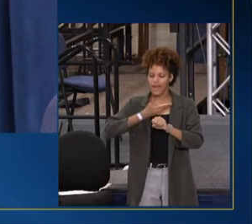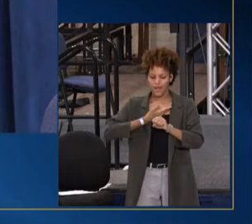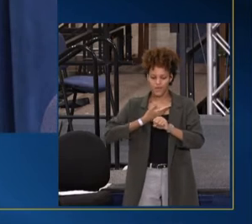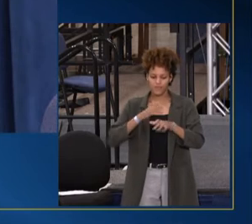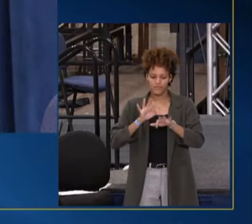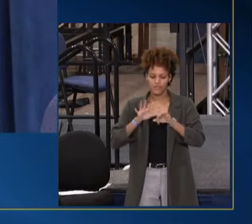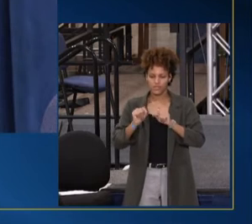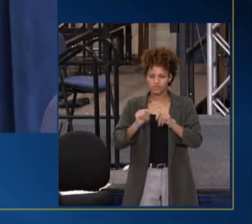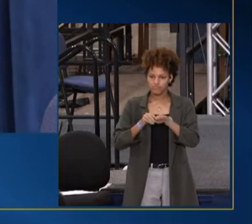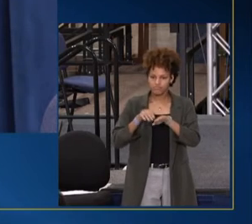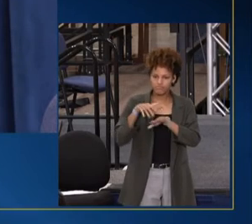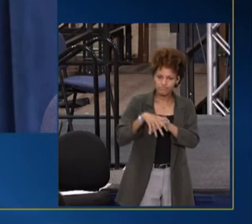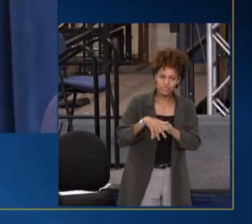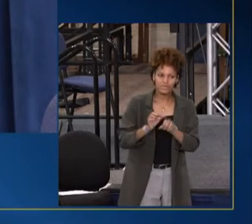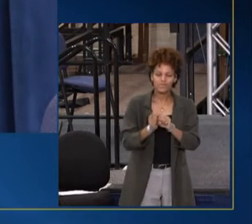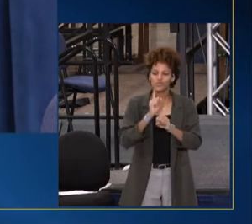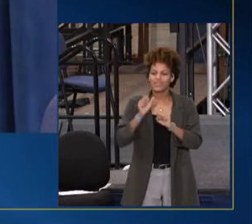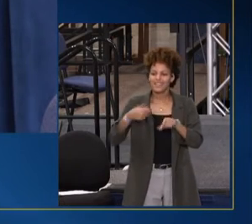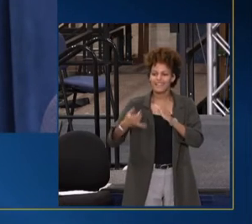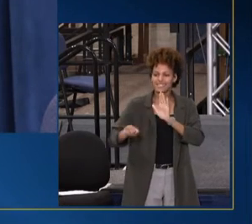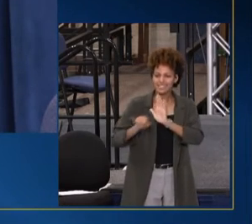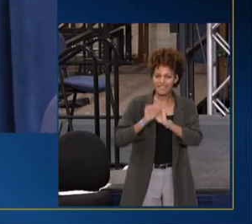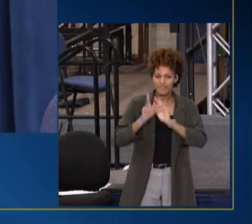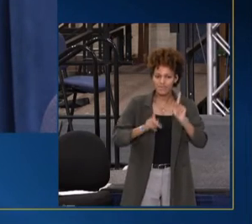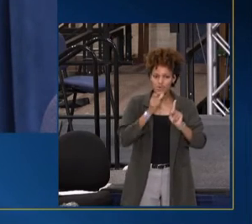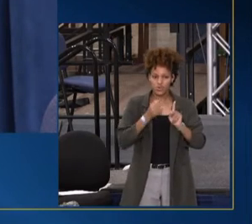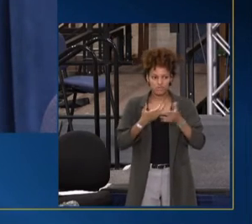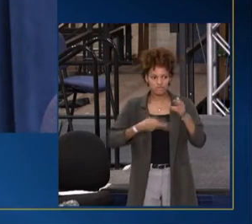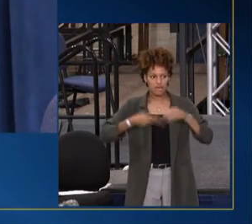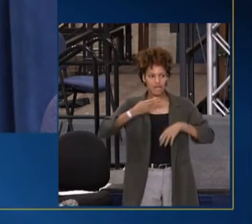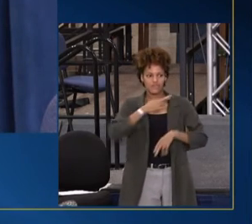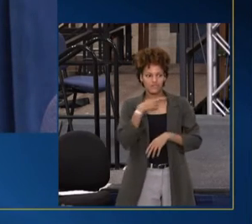can identify people at risk and do